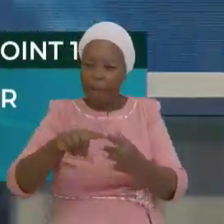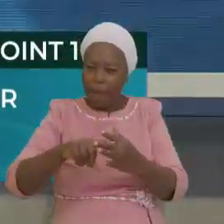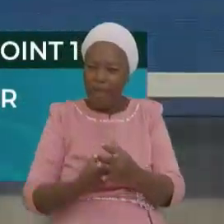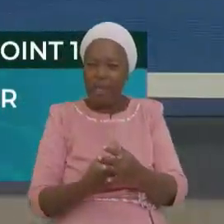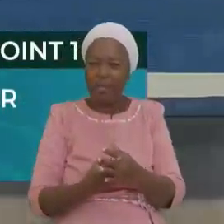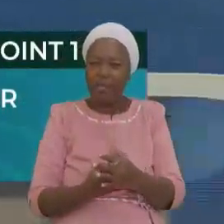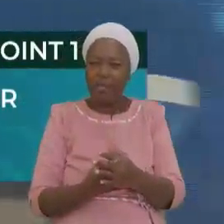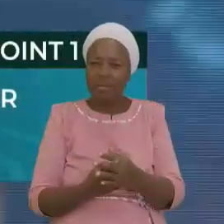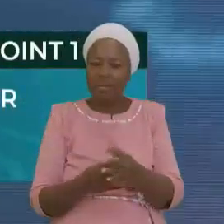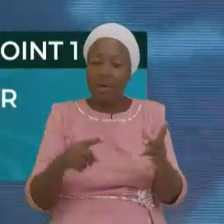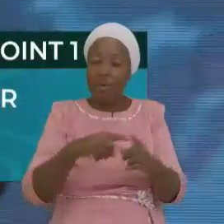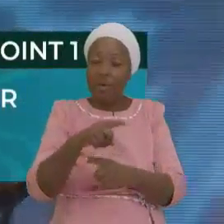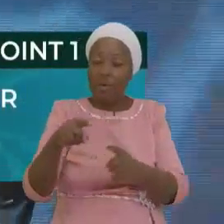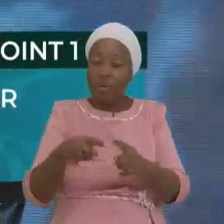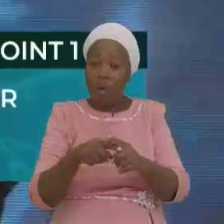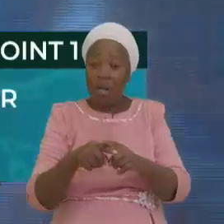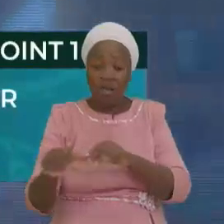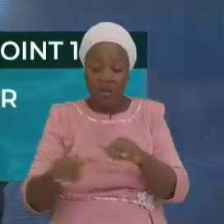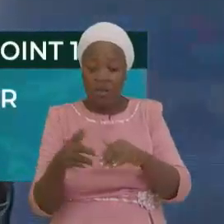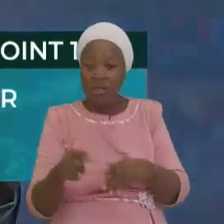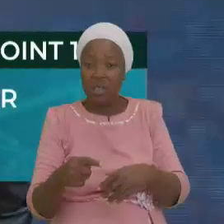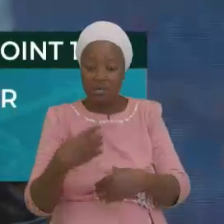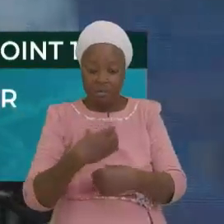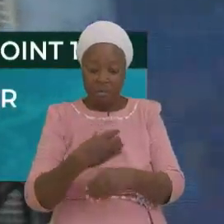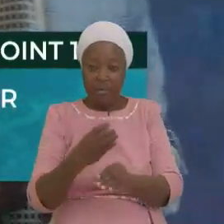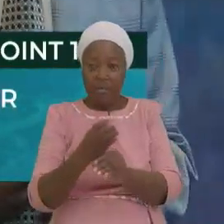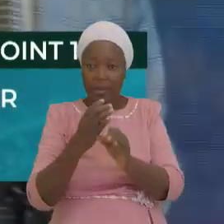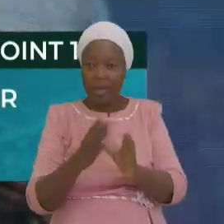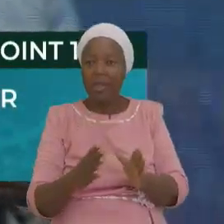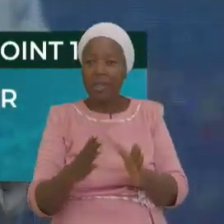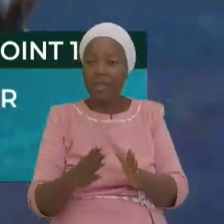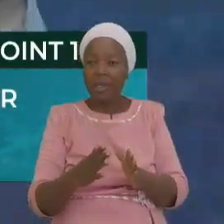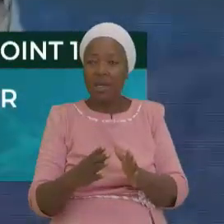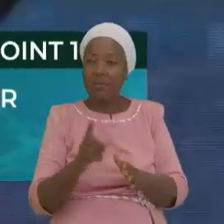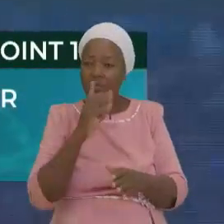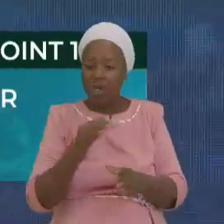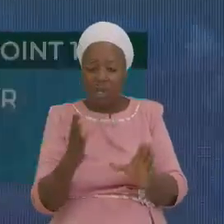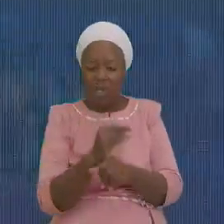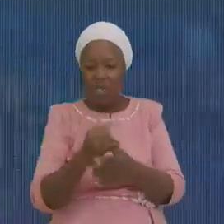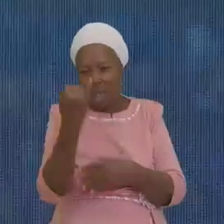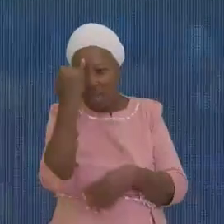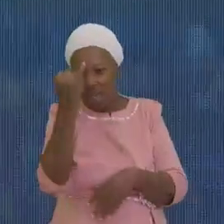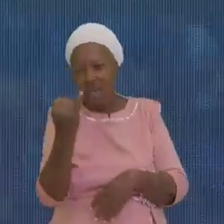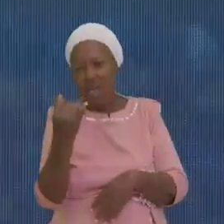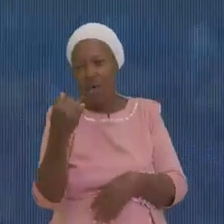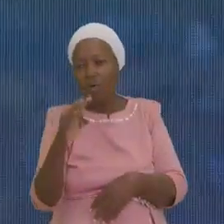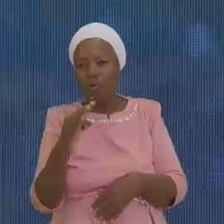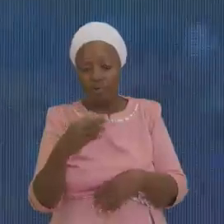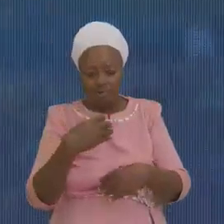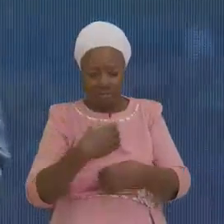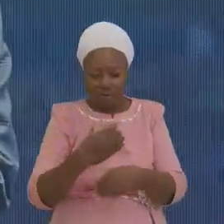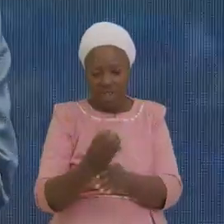When does a manufacturer actually get the idea of manufacturing?